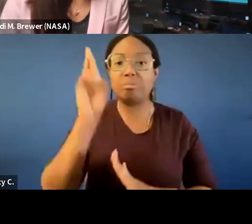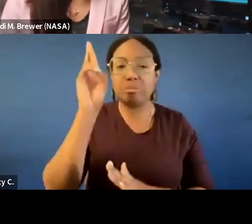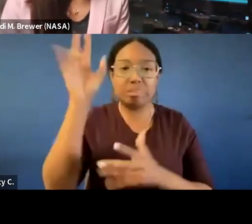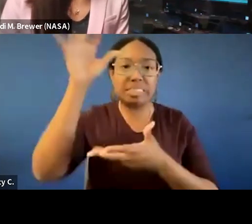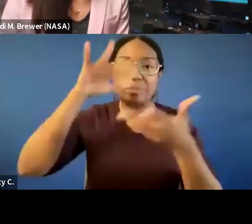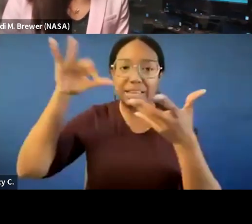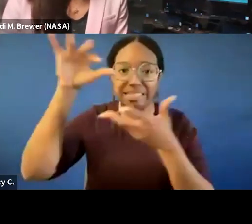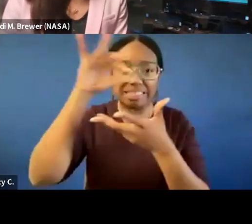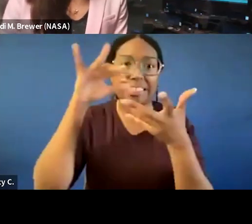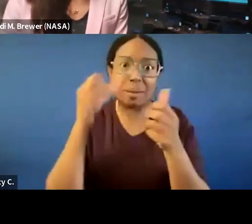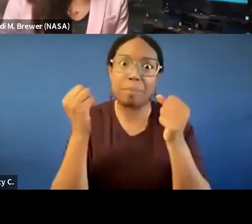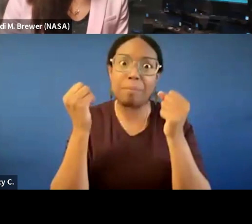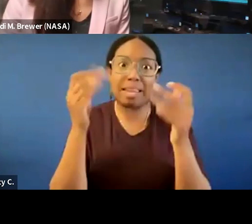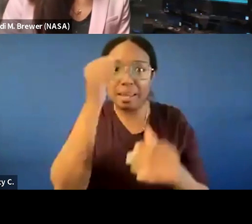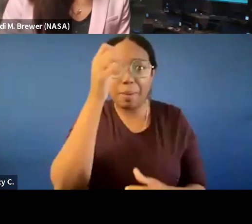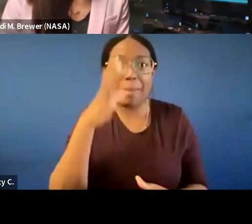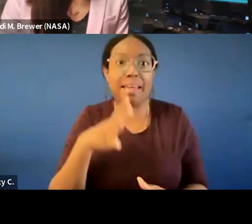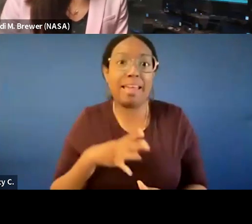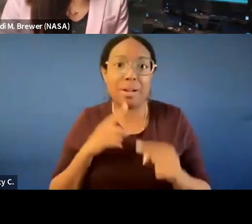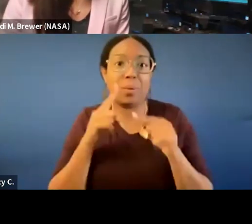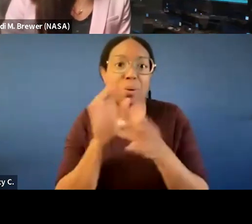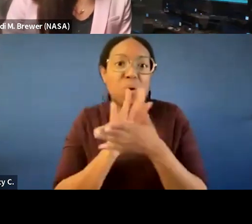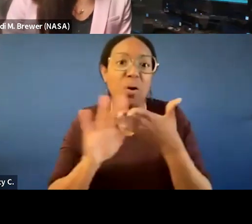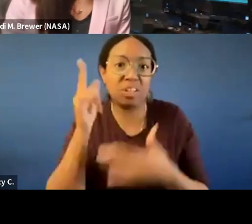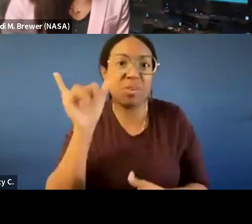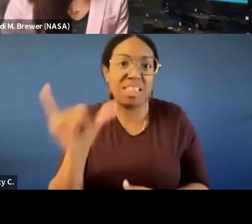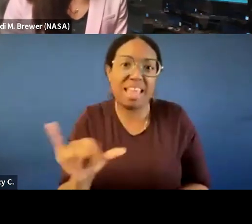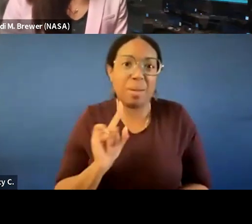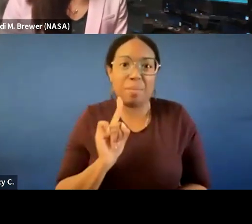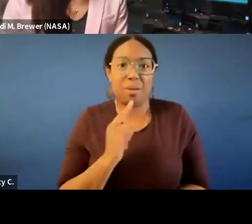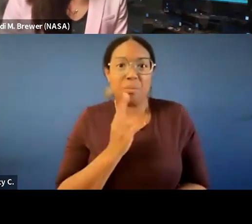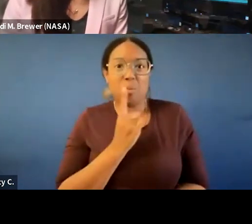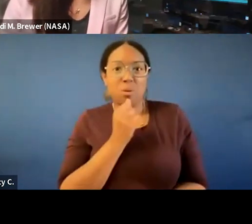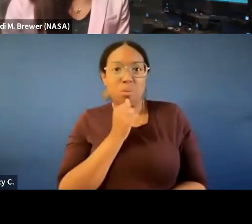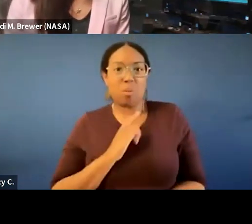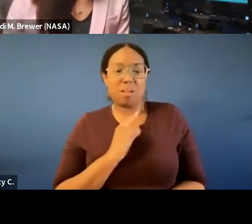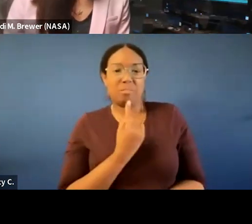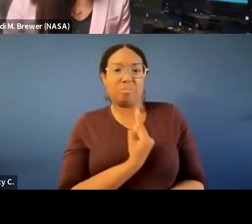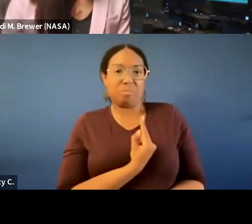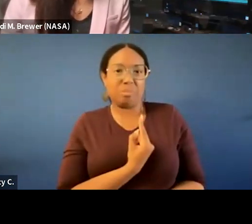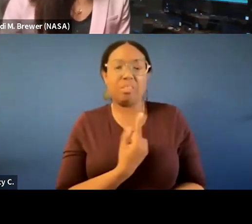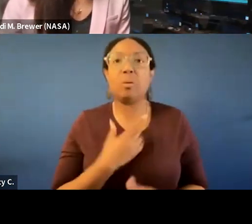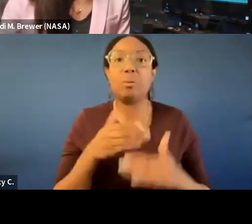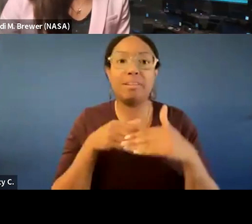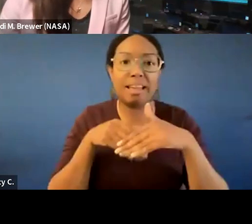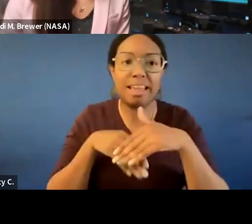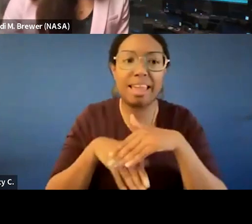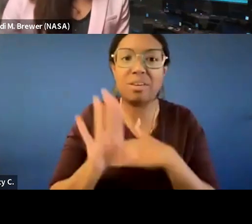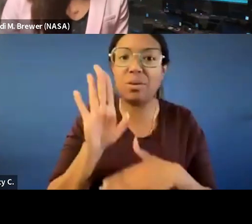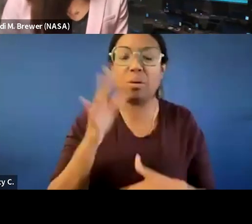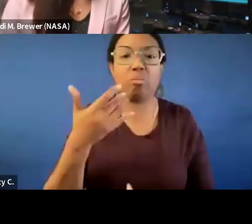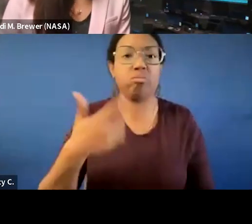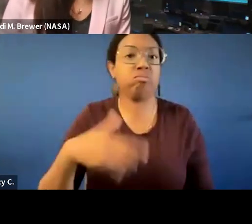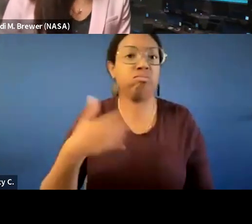And so throughout school, once I made it to college and kind of going through all my courses and the classroom, it was